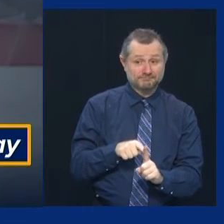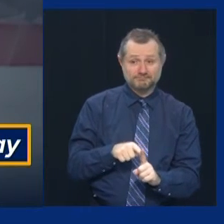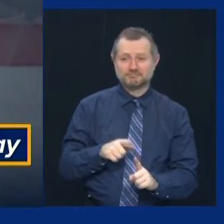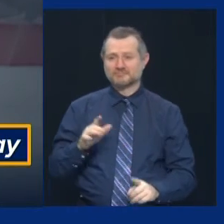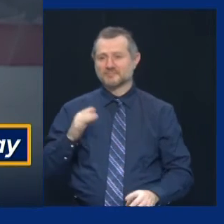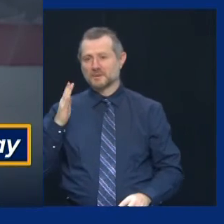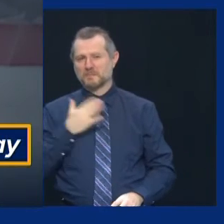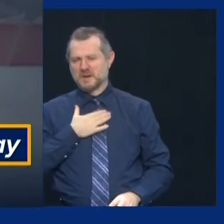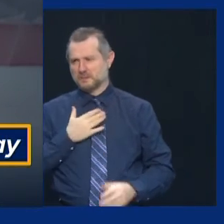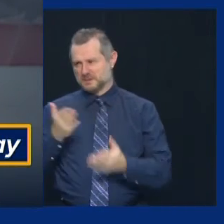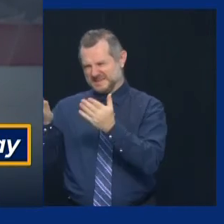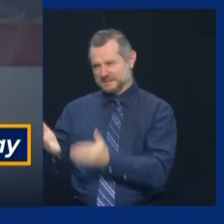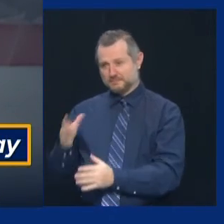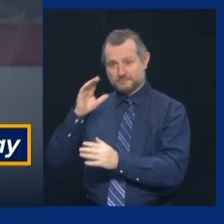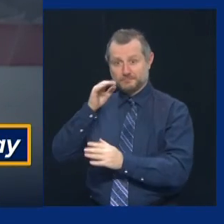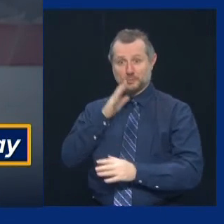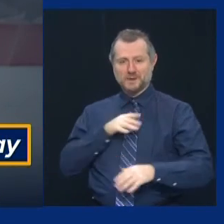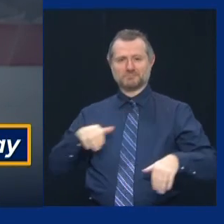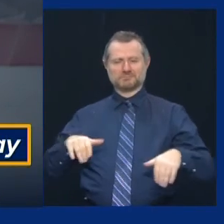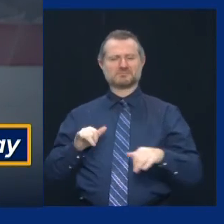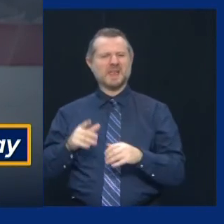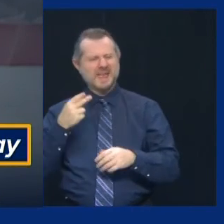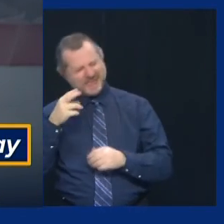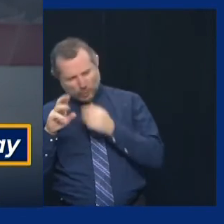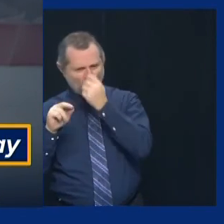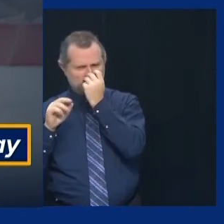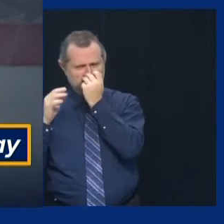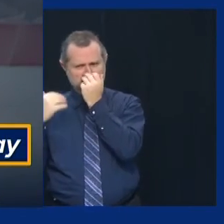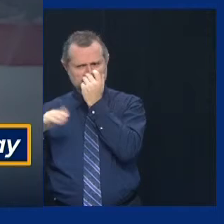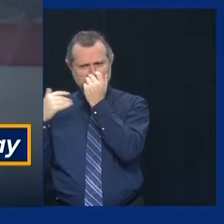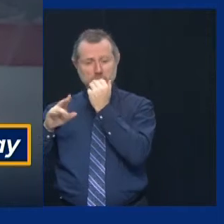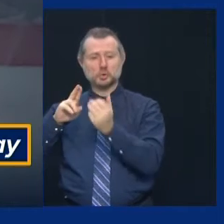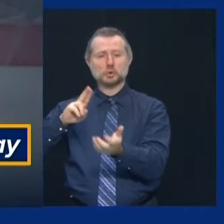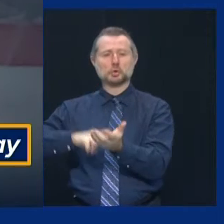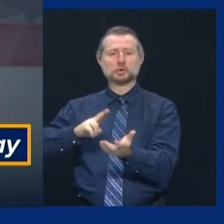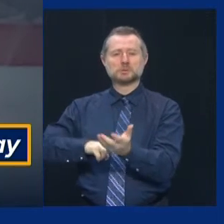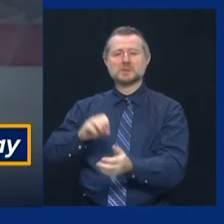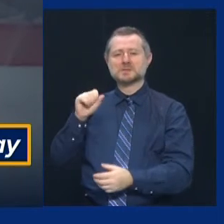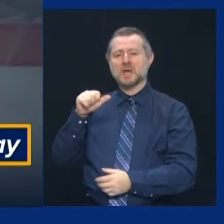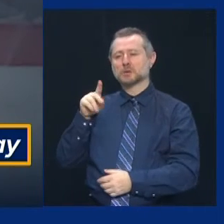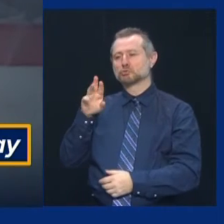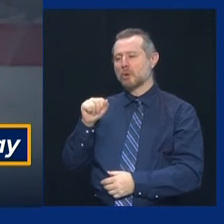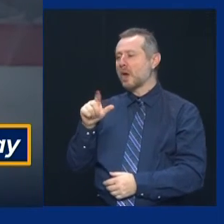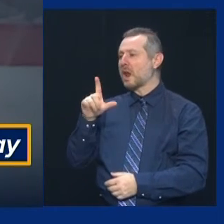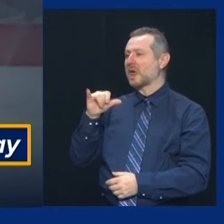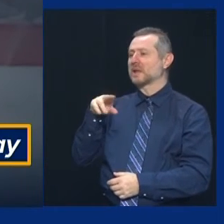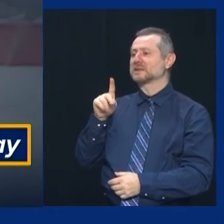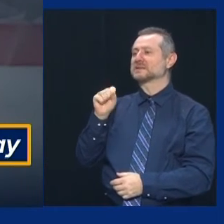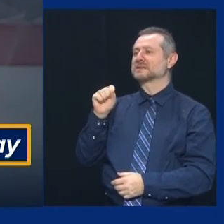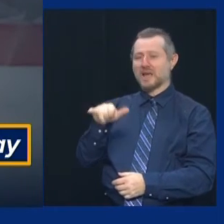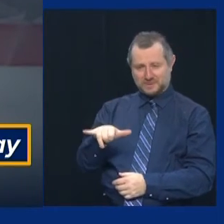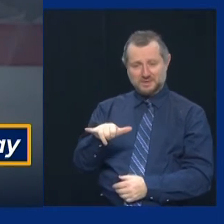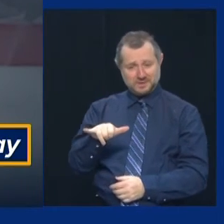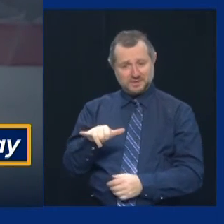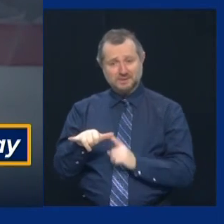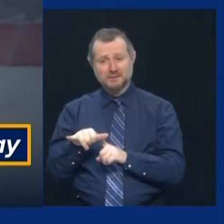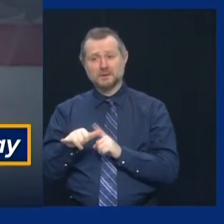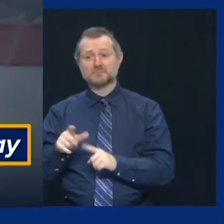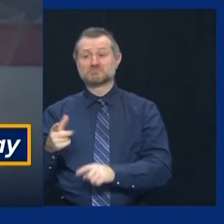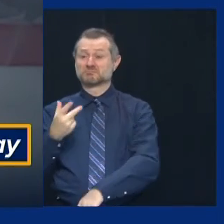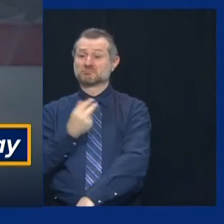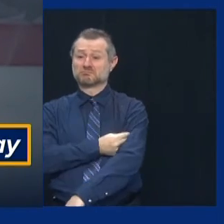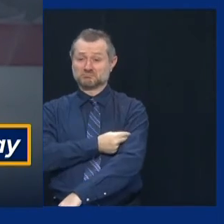Sandra Lindsay. Look at that face. That needle goes in, not a muscle on her